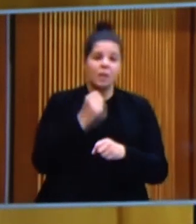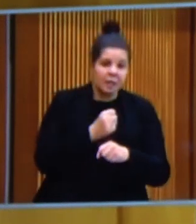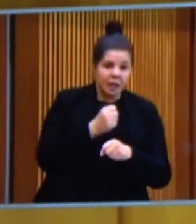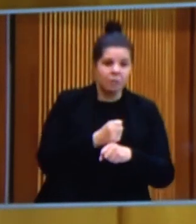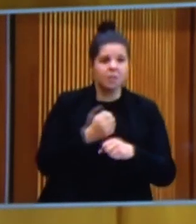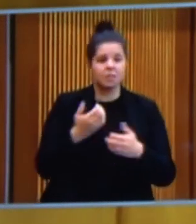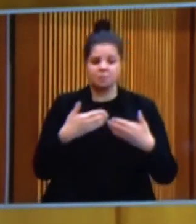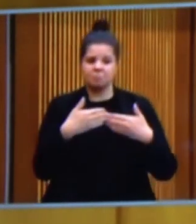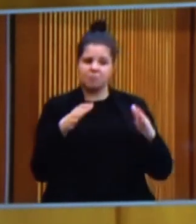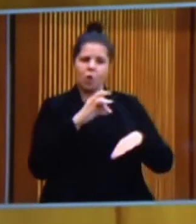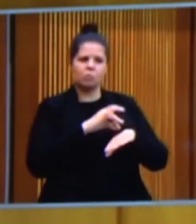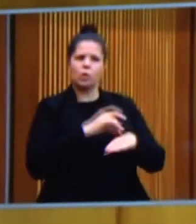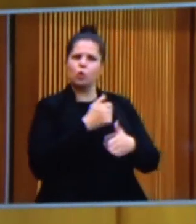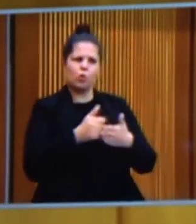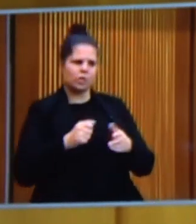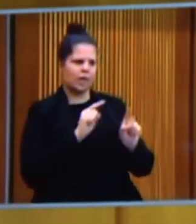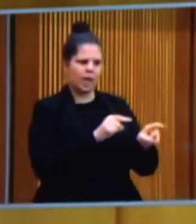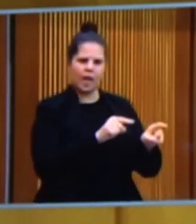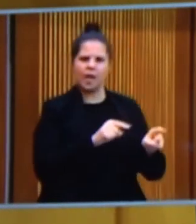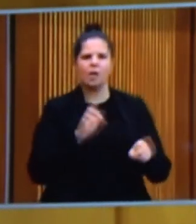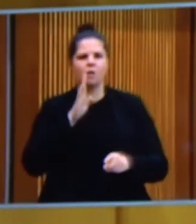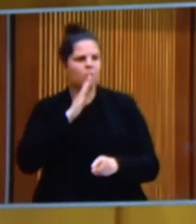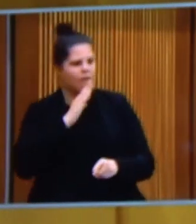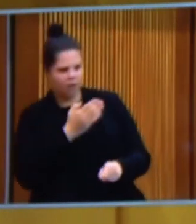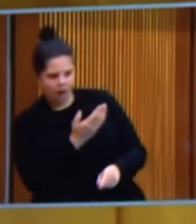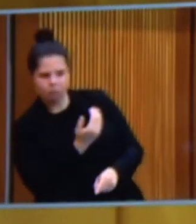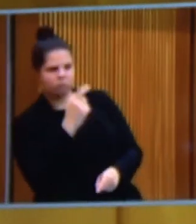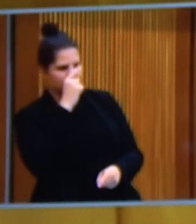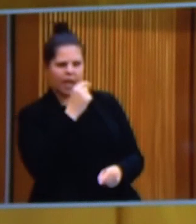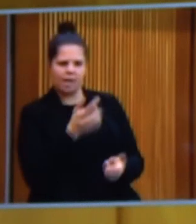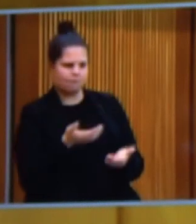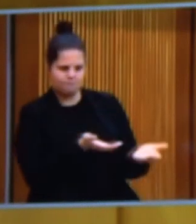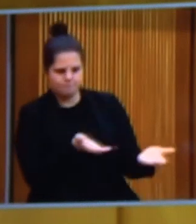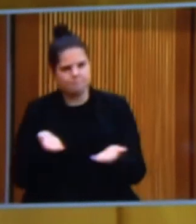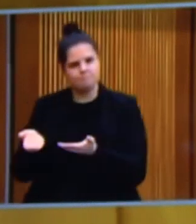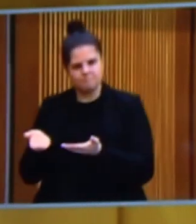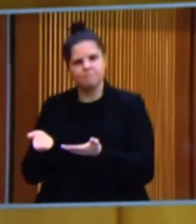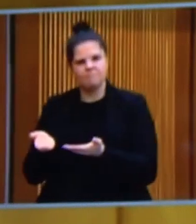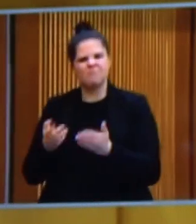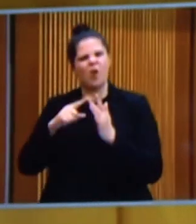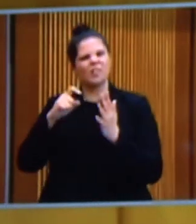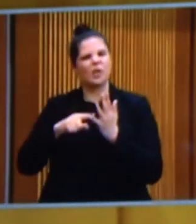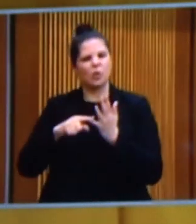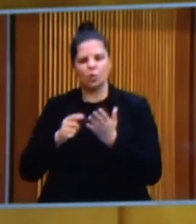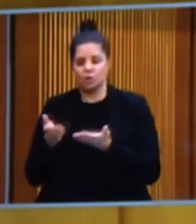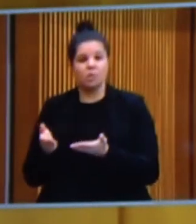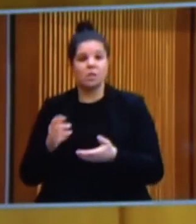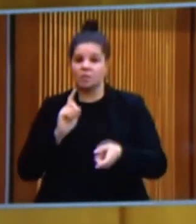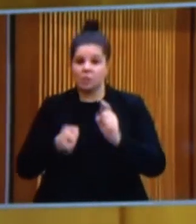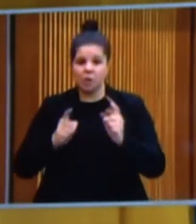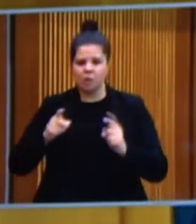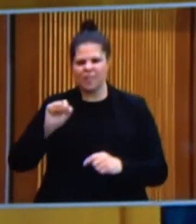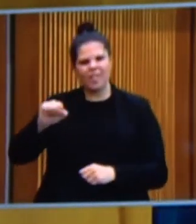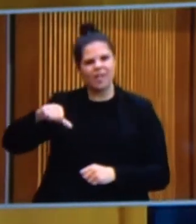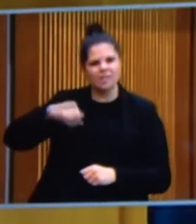They will be making their ICUs available. They may see an exchange of staff or equipment in either direction. They may